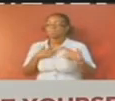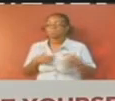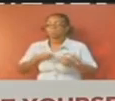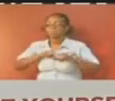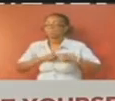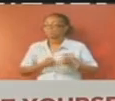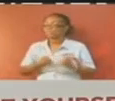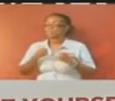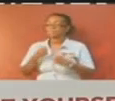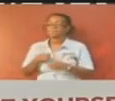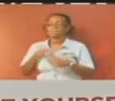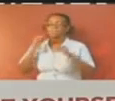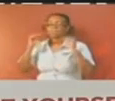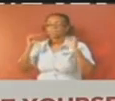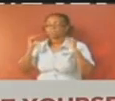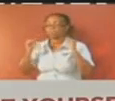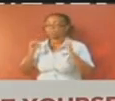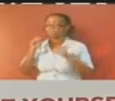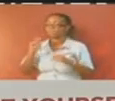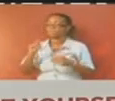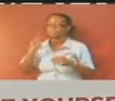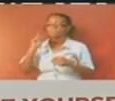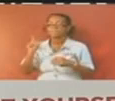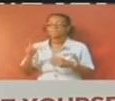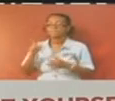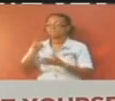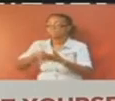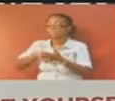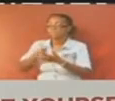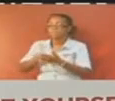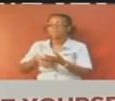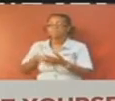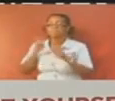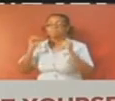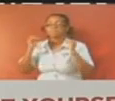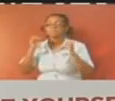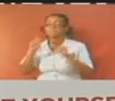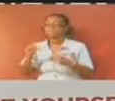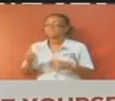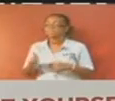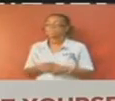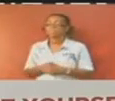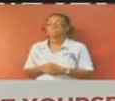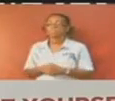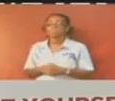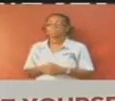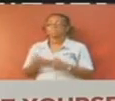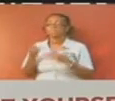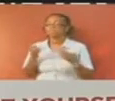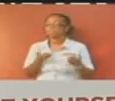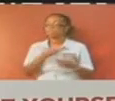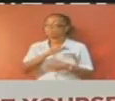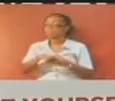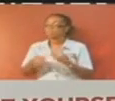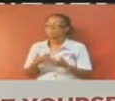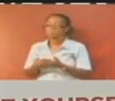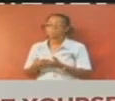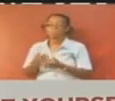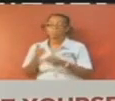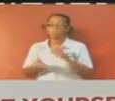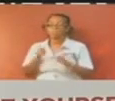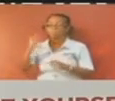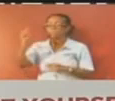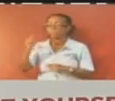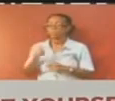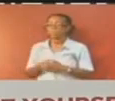the burden of the health of the nation, and every death ultimately is also a cross he must bear. But I don't bear